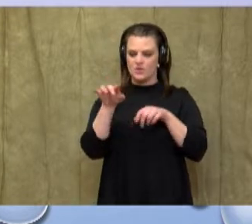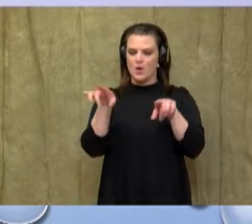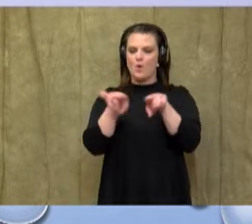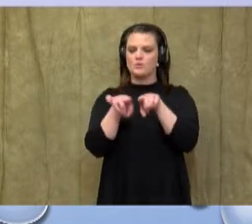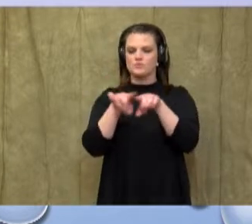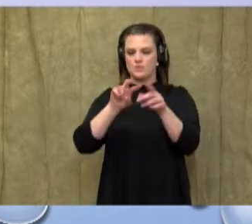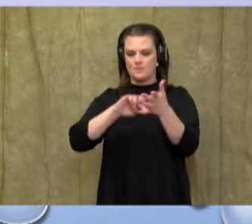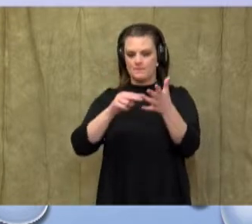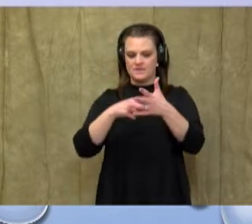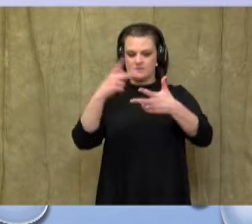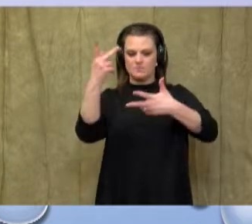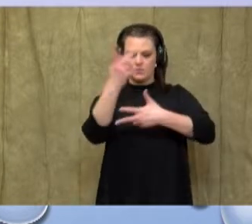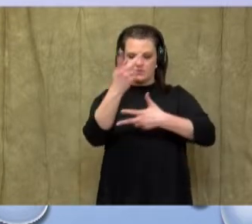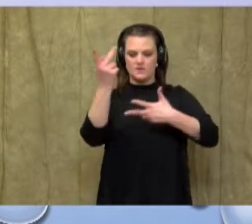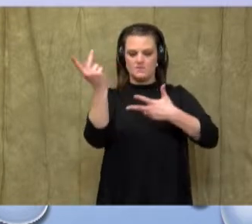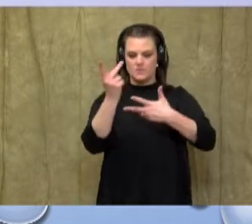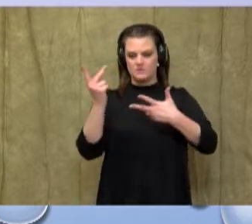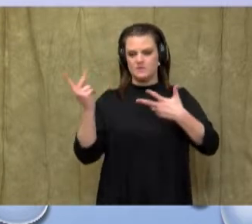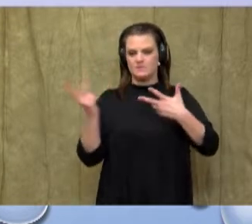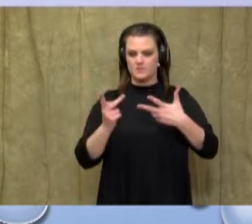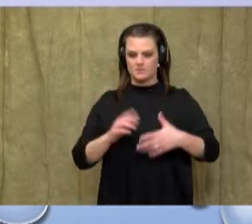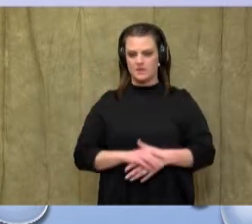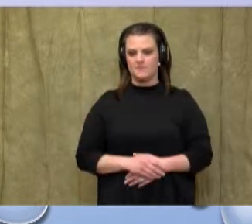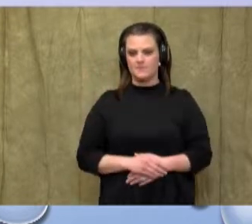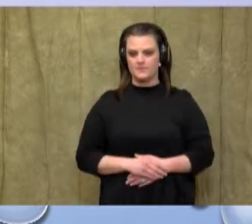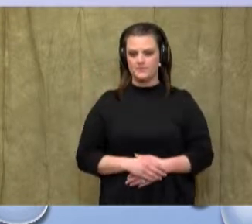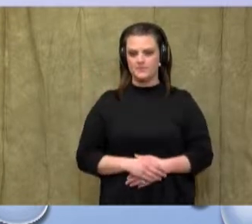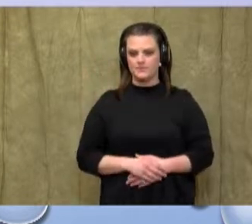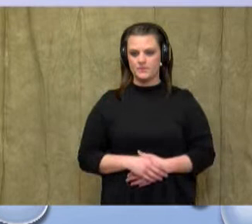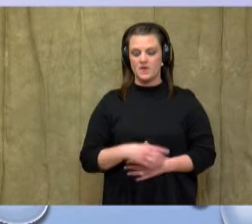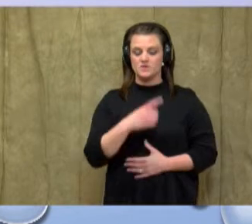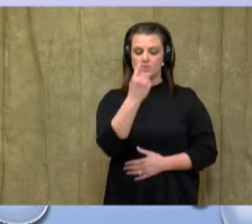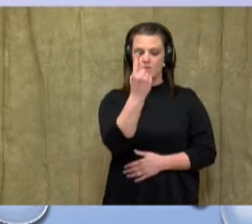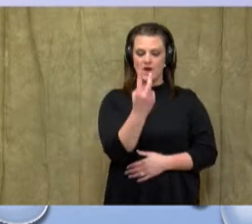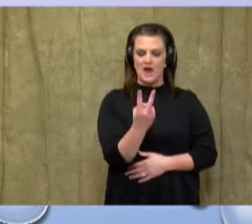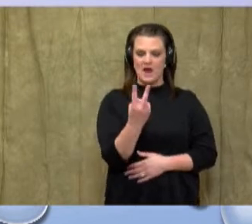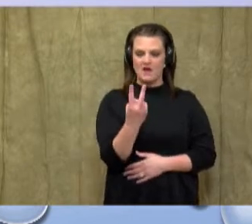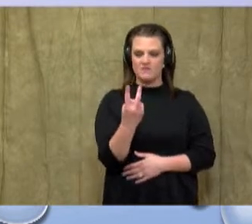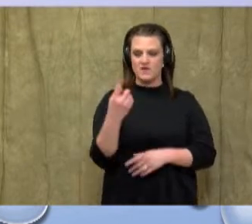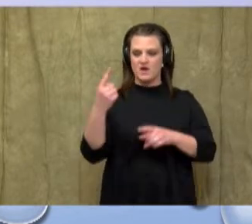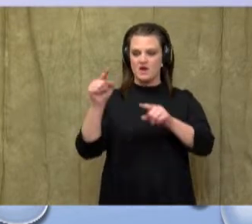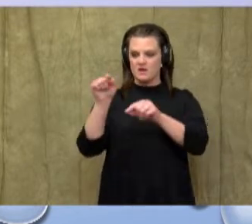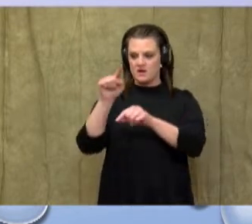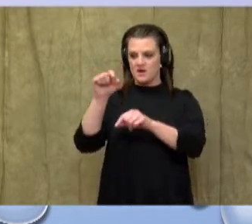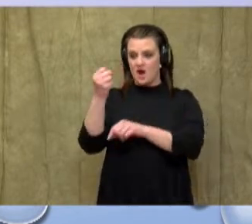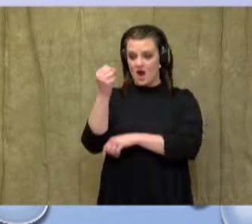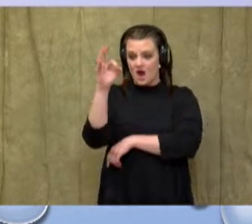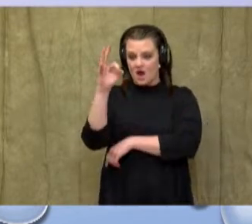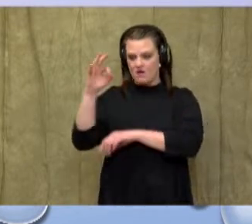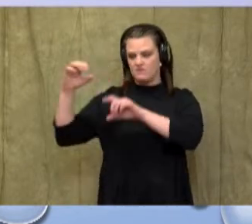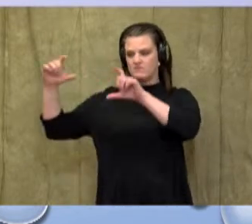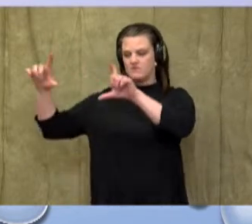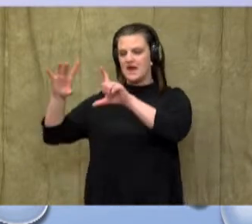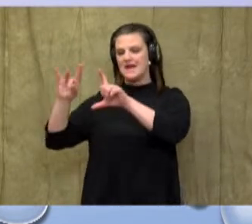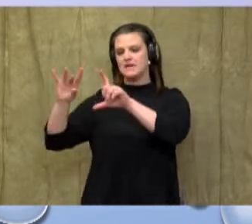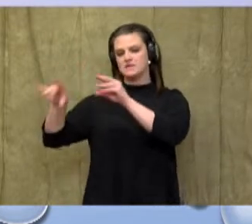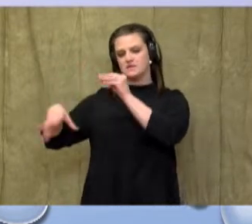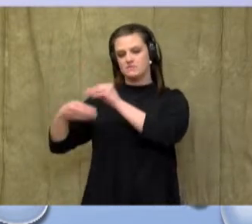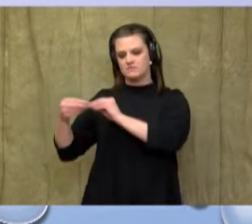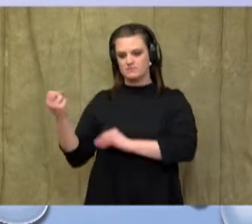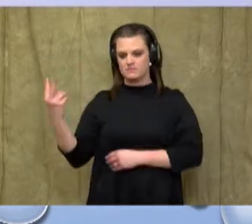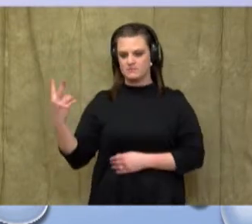to multiply. So we could write it as half of the sum of 18 and